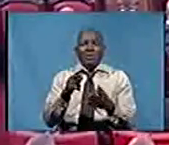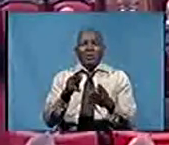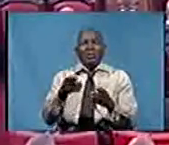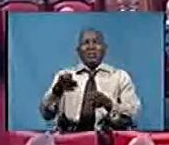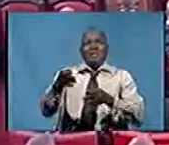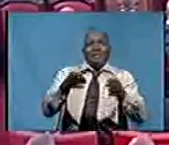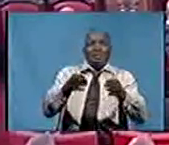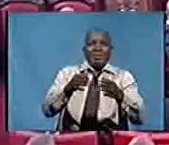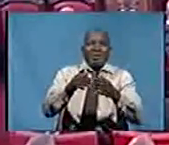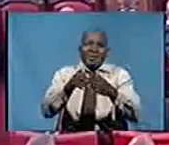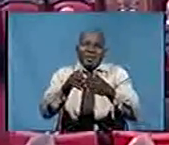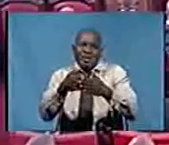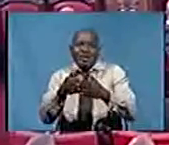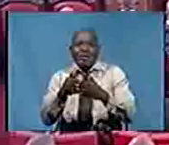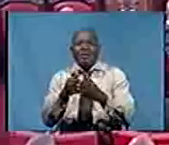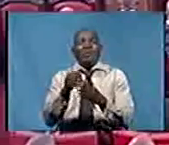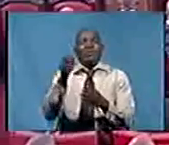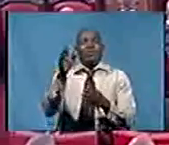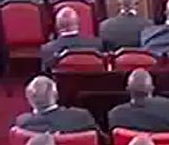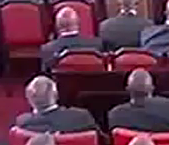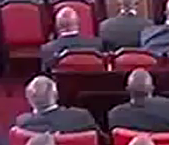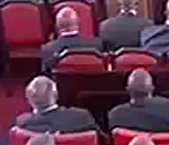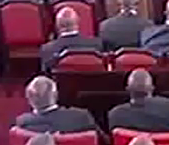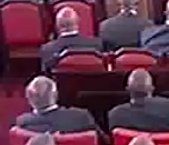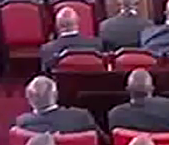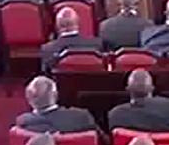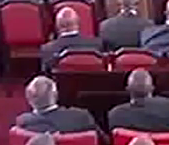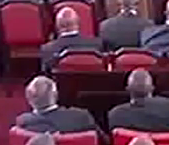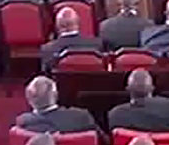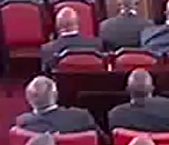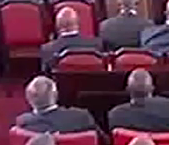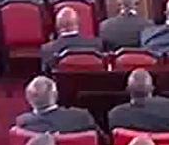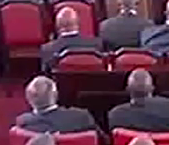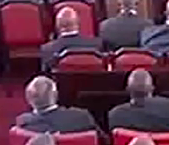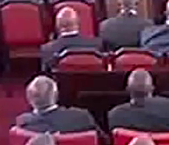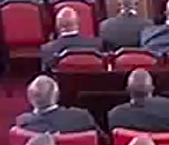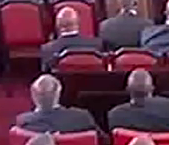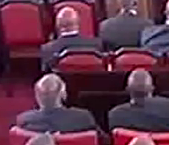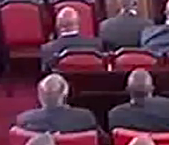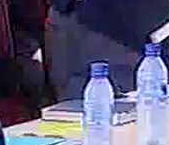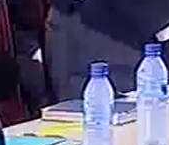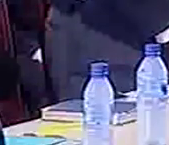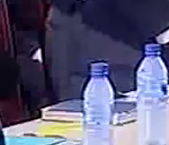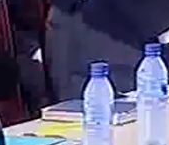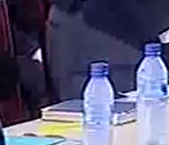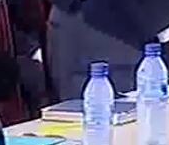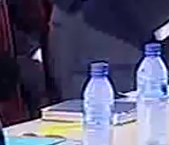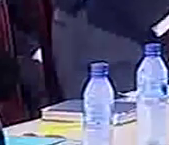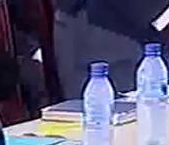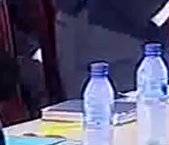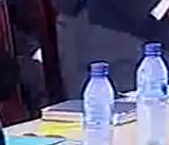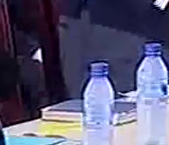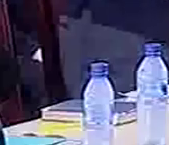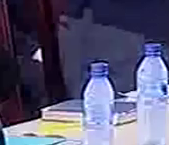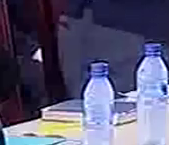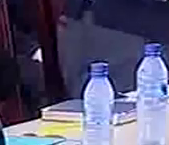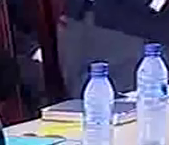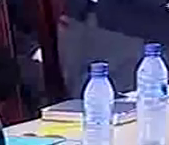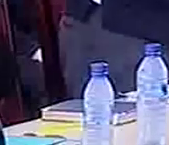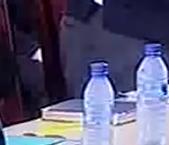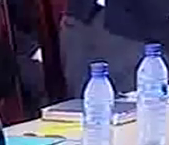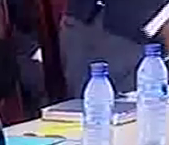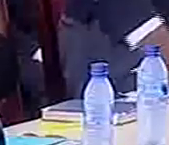as arbitrary in this country, it is not proper. That's not what we are taught. Well, my lord, I don't want to argue the matter, but that